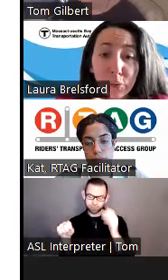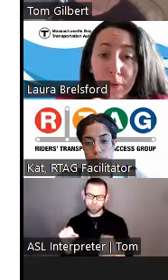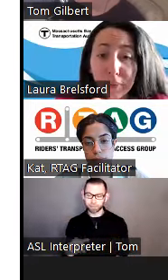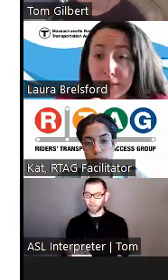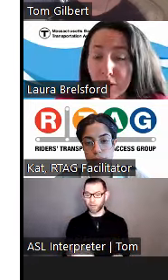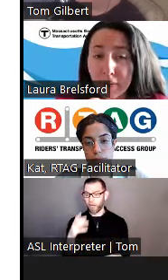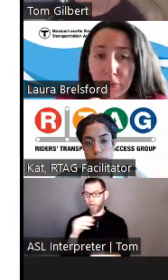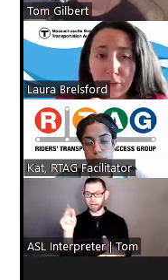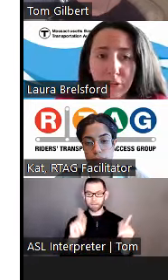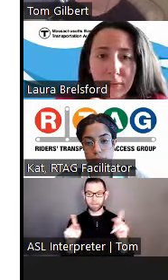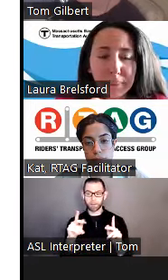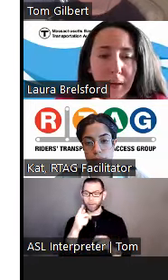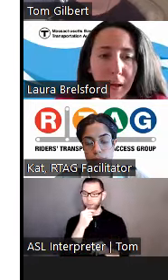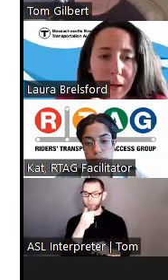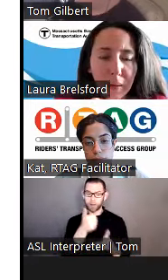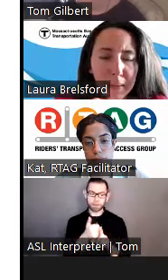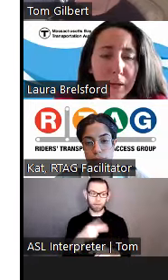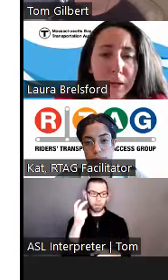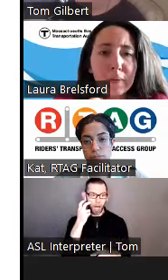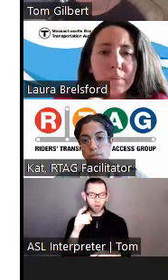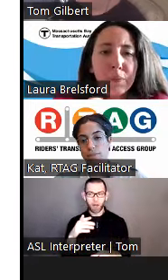writers who are blind or have low vision.